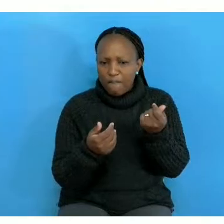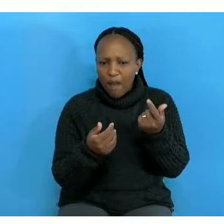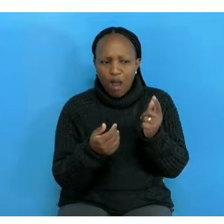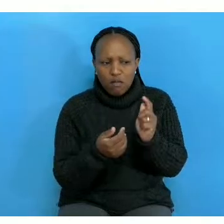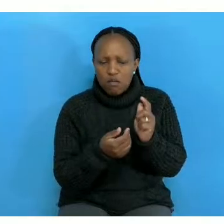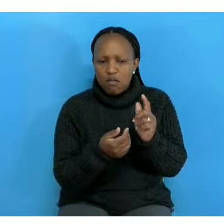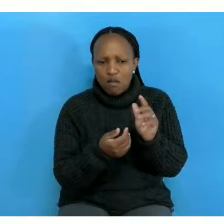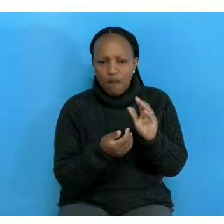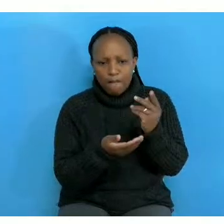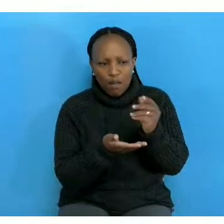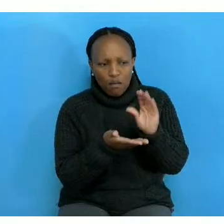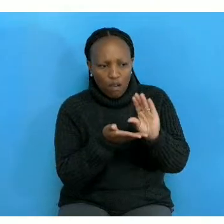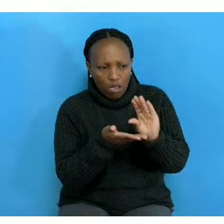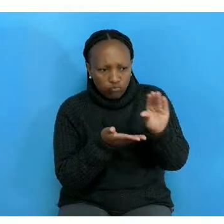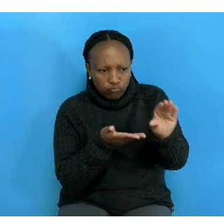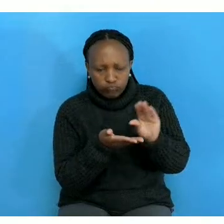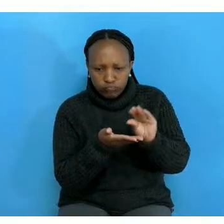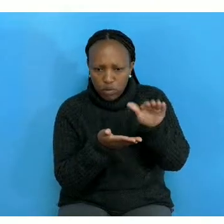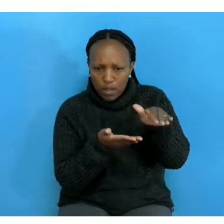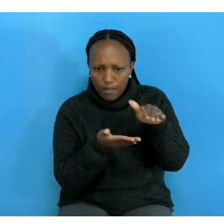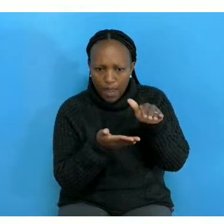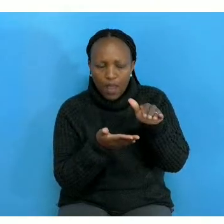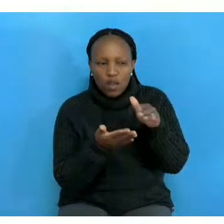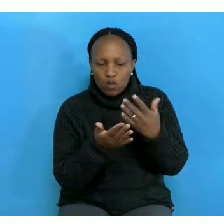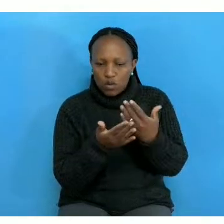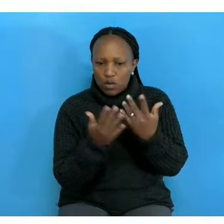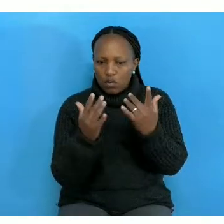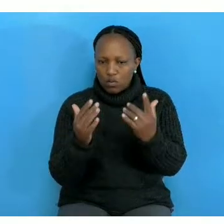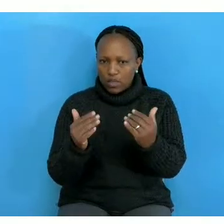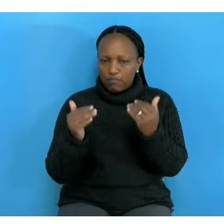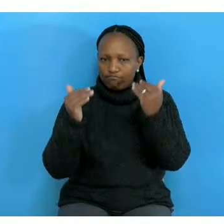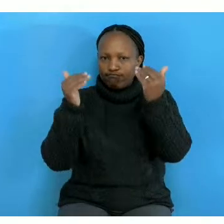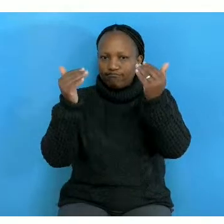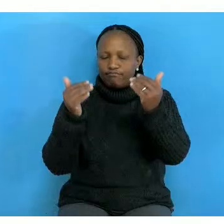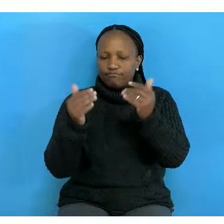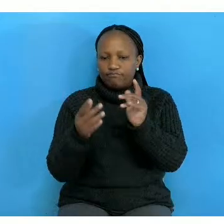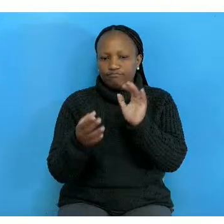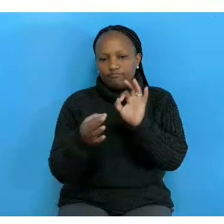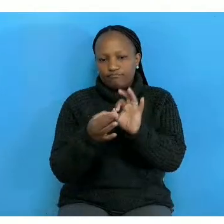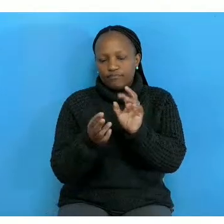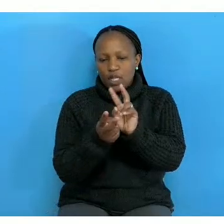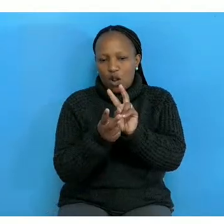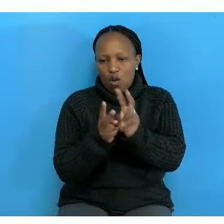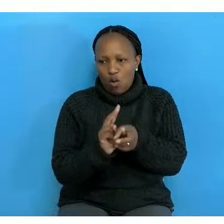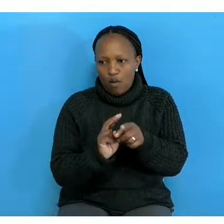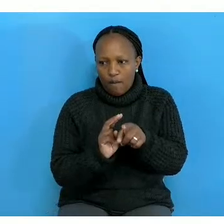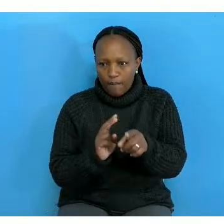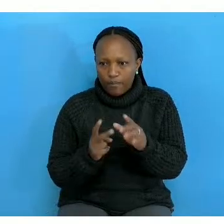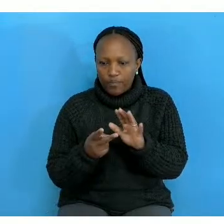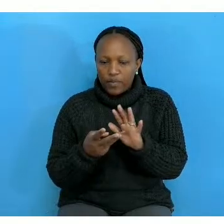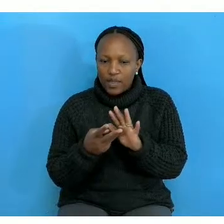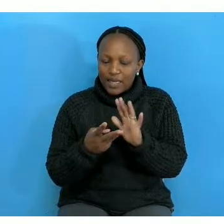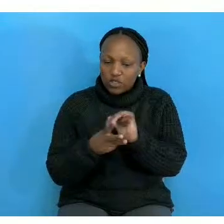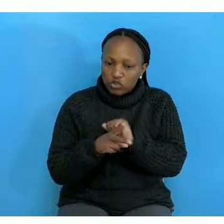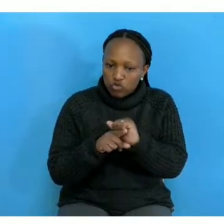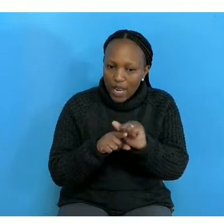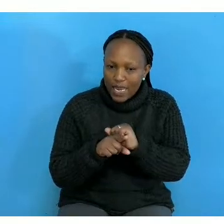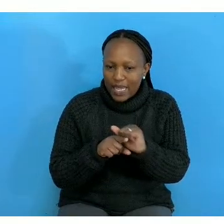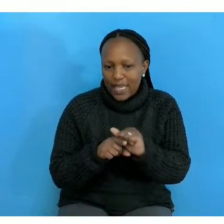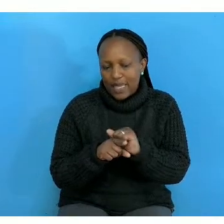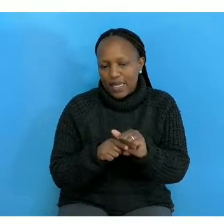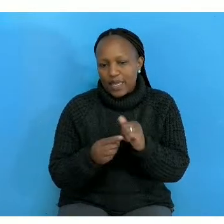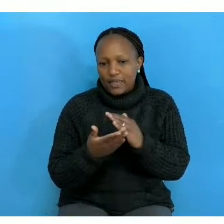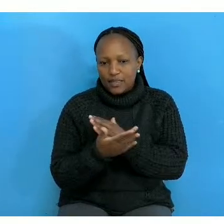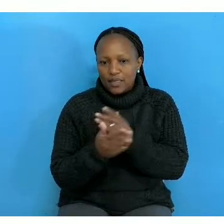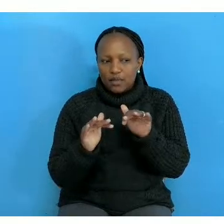to pay a loan. Now you can graduate and apply for a specific loan. Even with training, people have indicated here that they